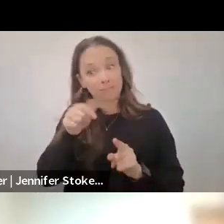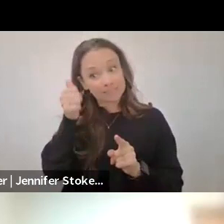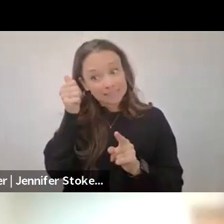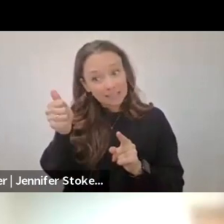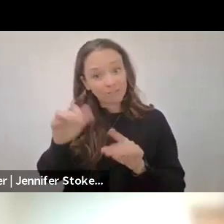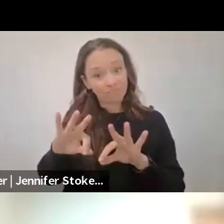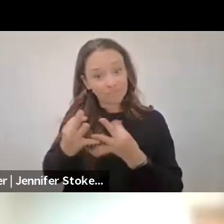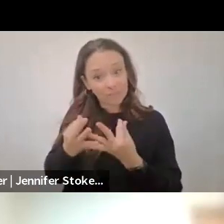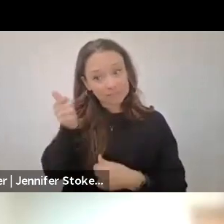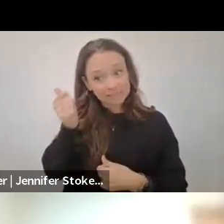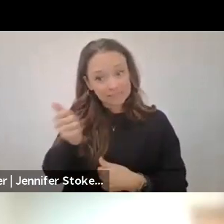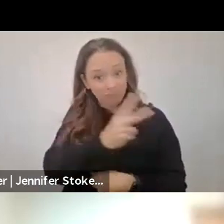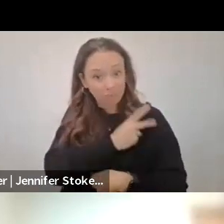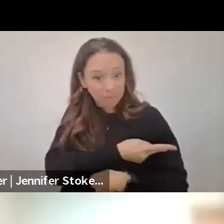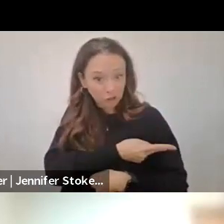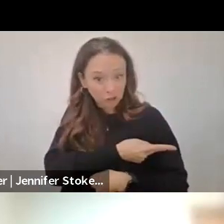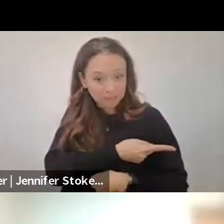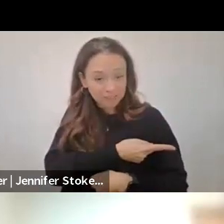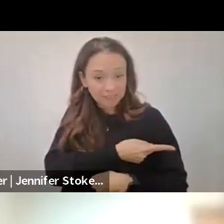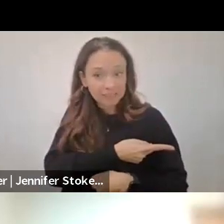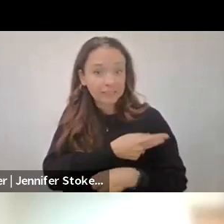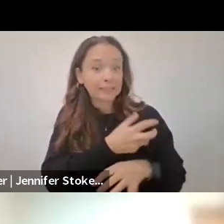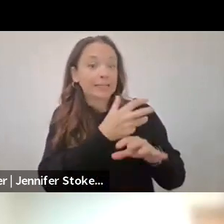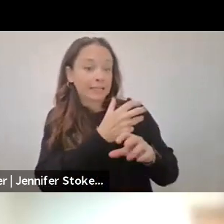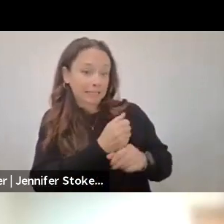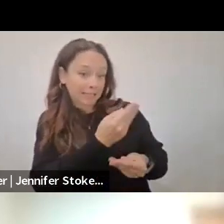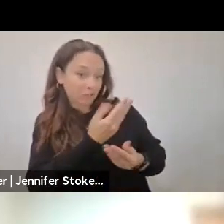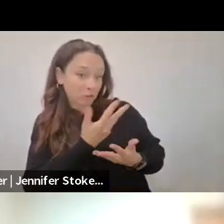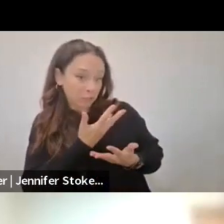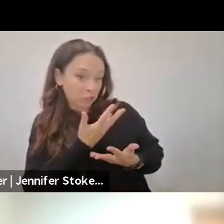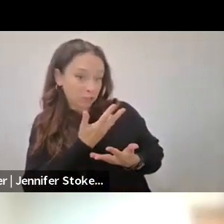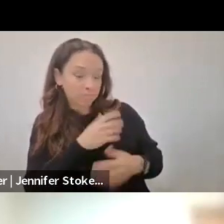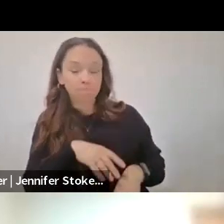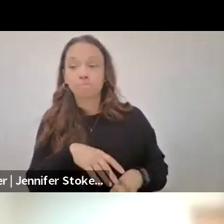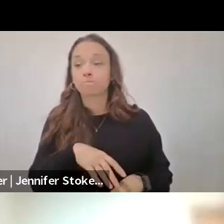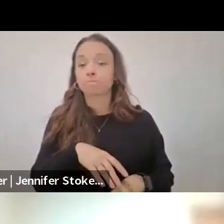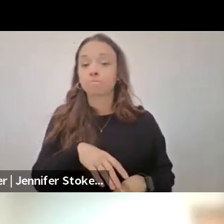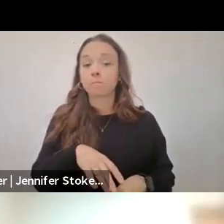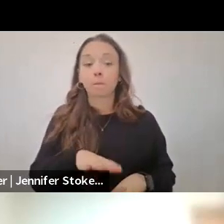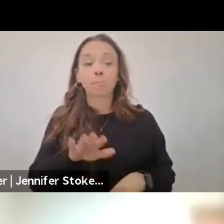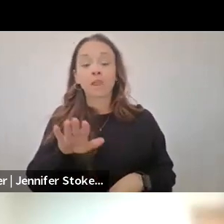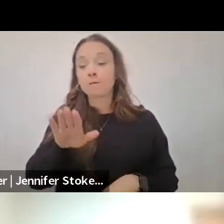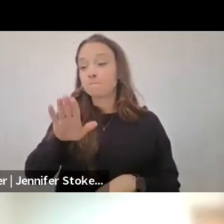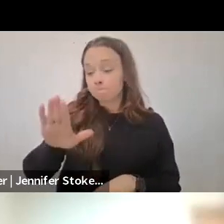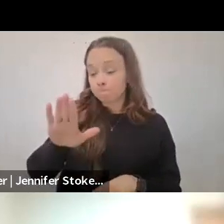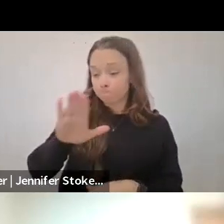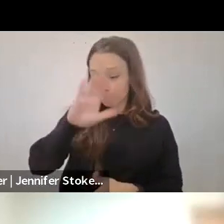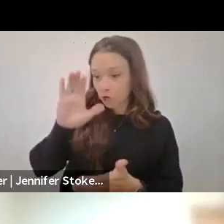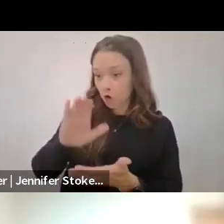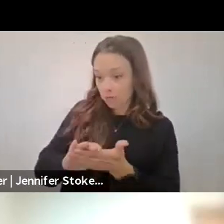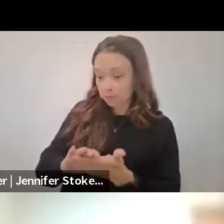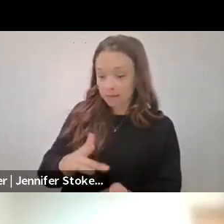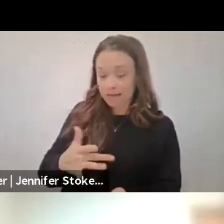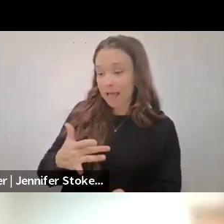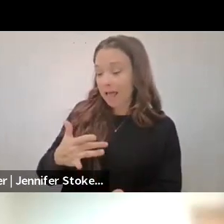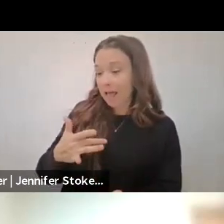the information saying, your husband had a cardiac arrest, gets translated to your husband's heart was